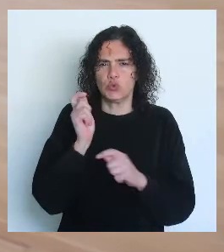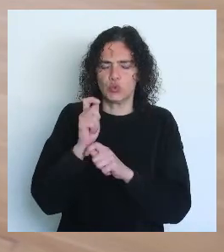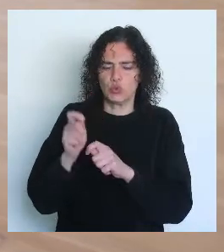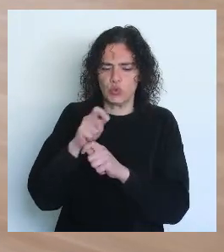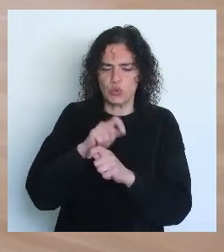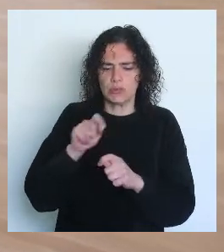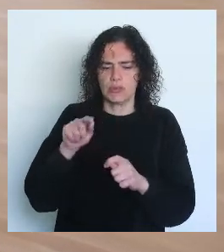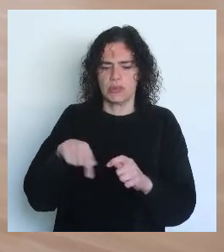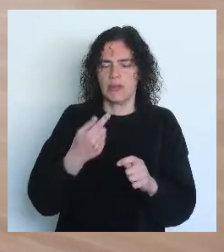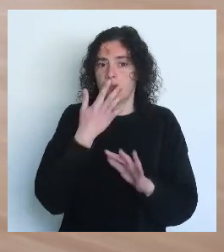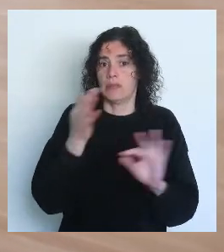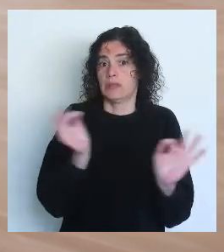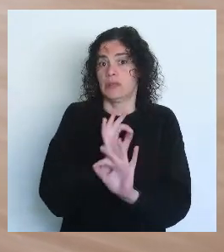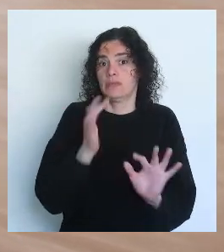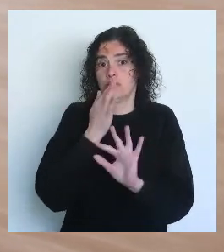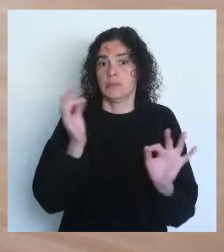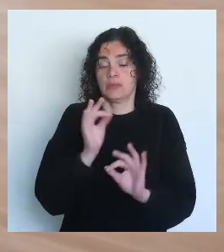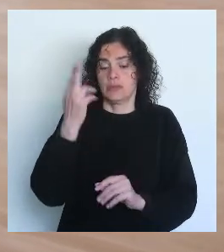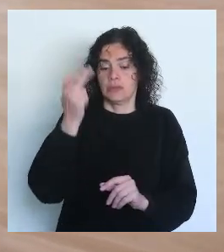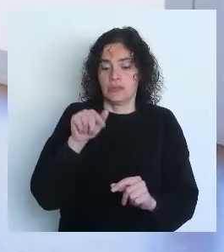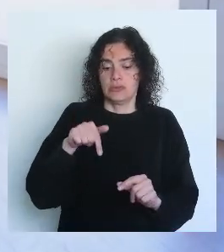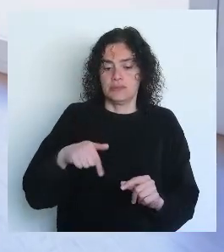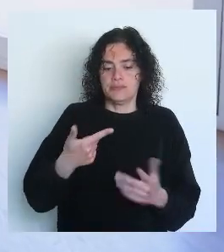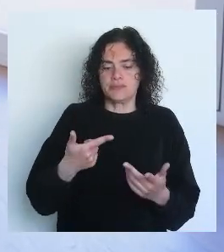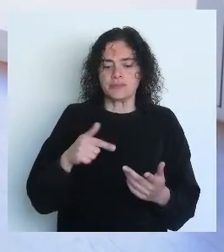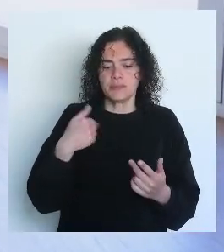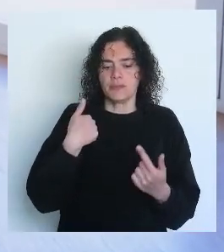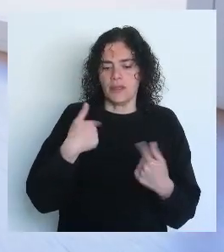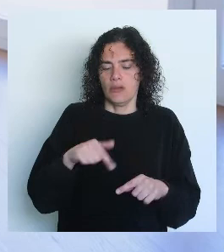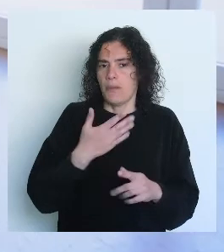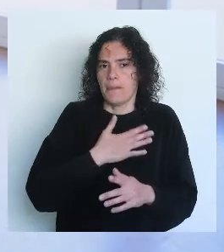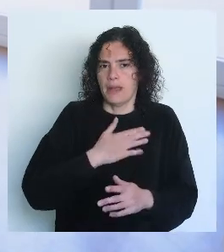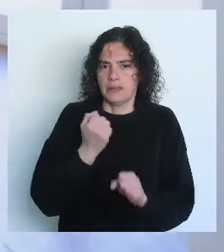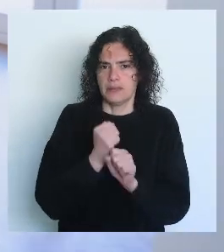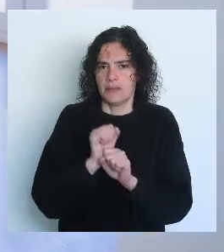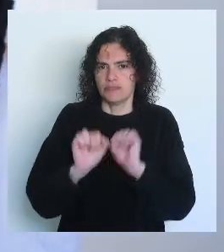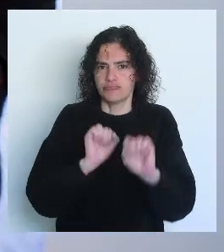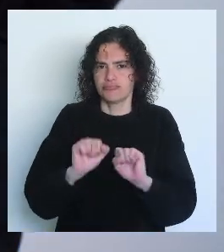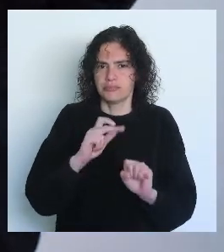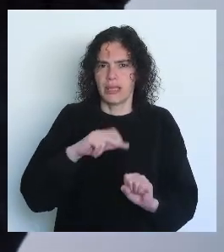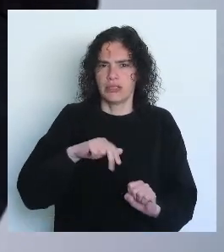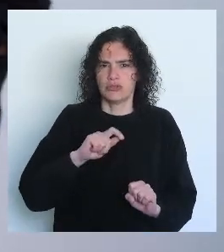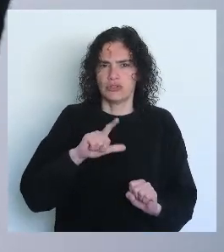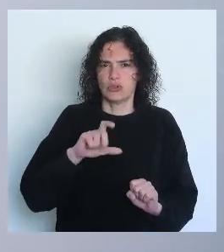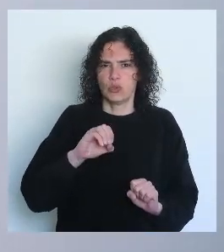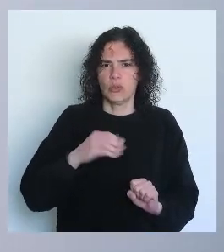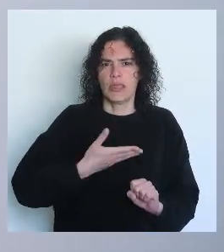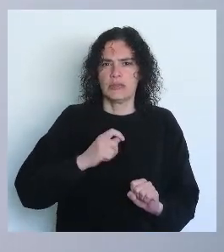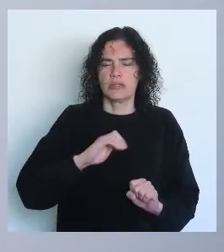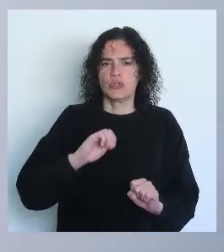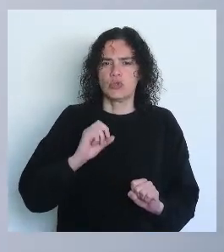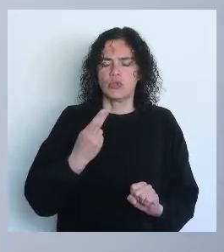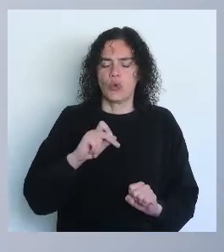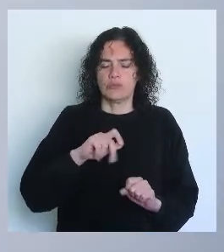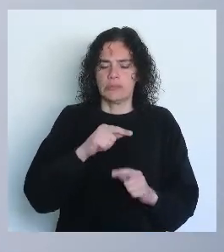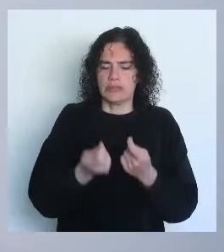sculpture by the fantastic artist, and we're so lucky to have this work in the collection, Angelo de Souza.